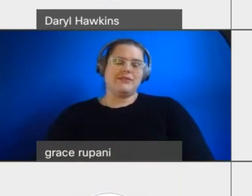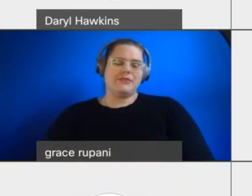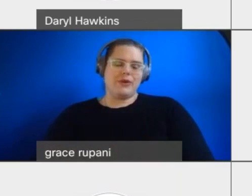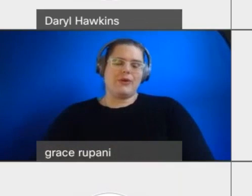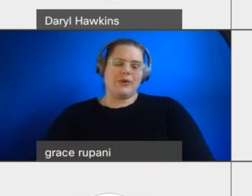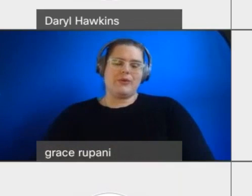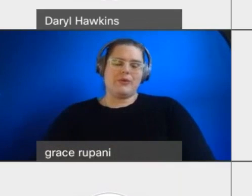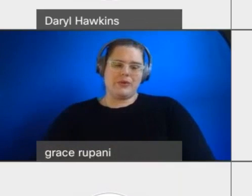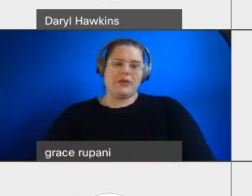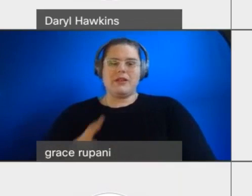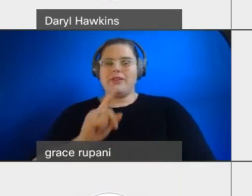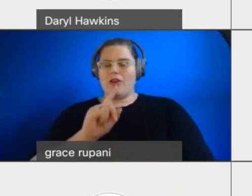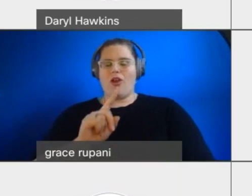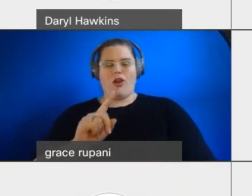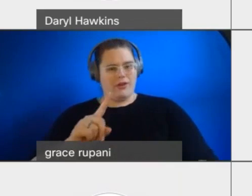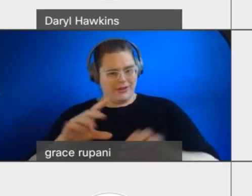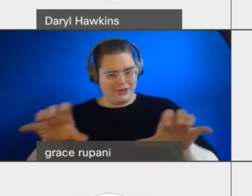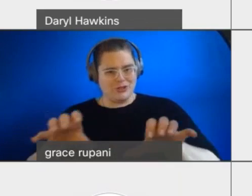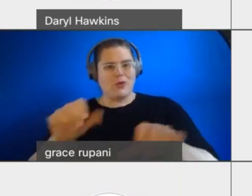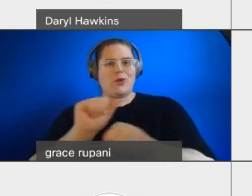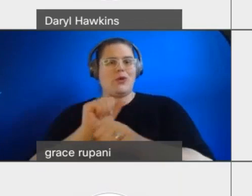is work being done.